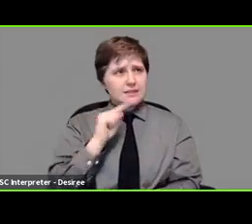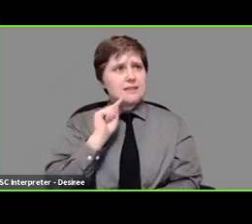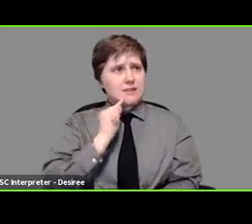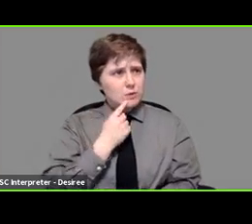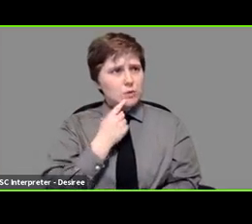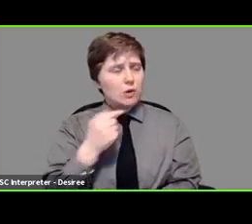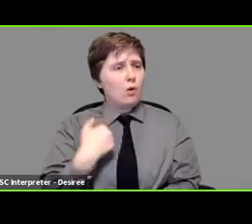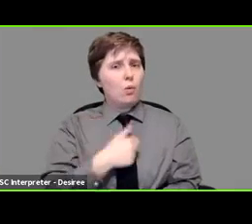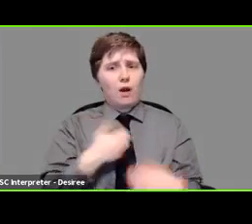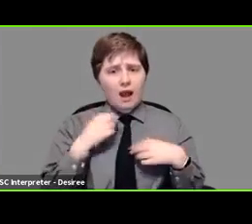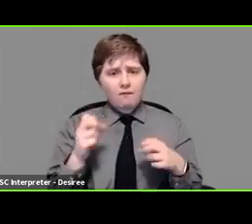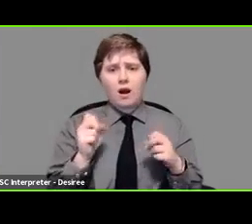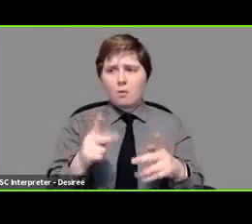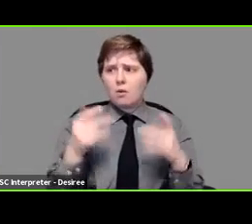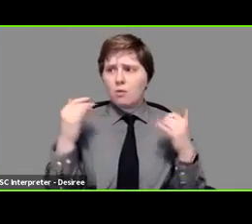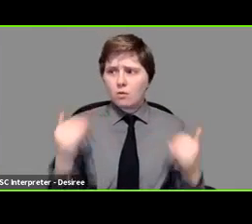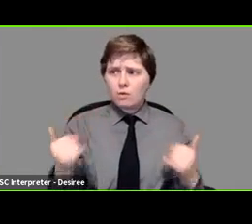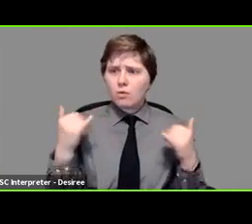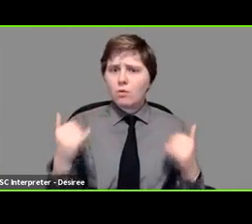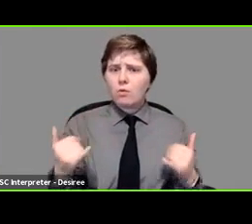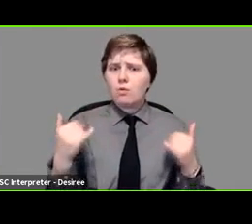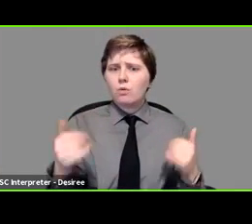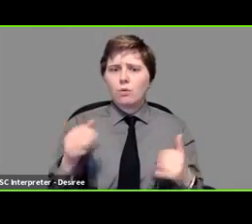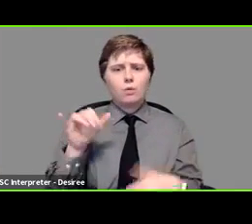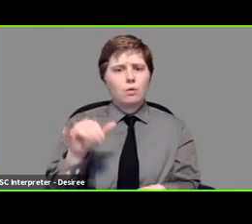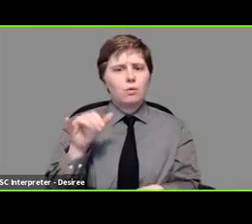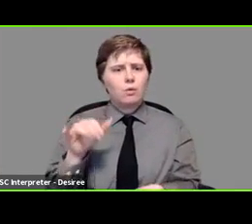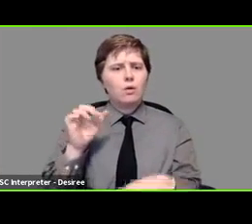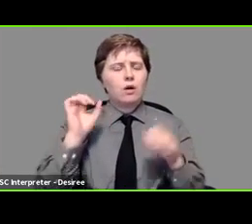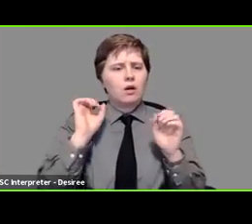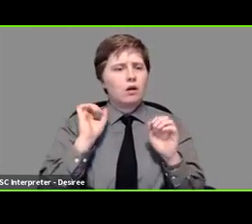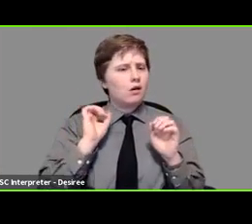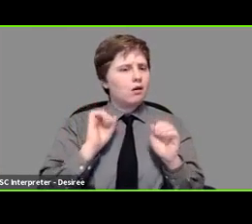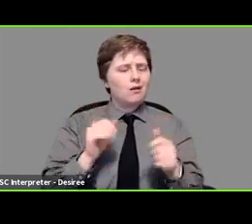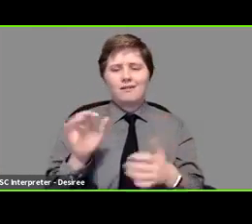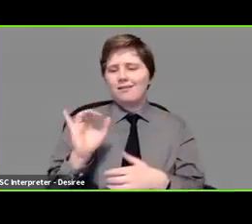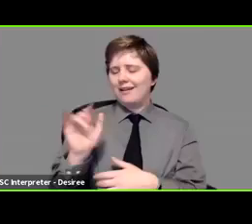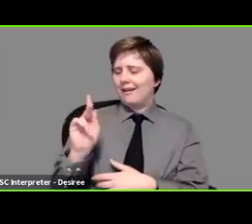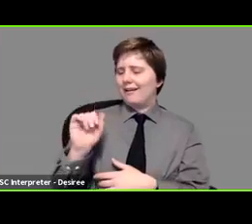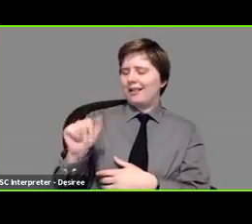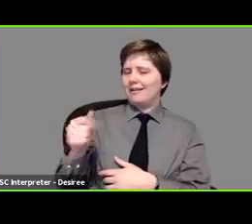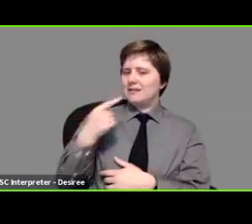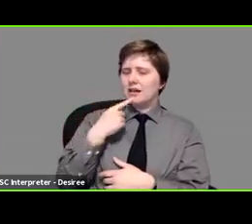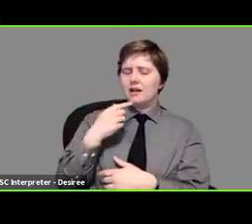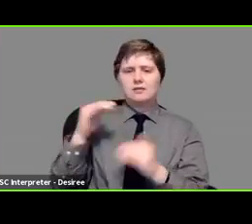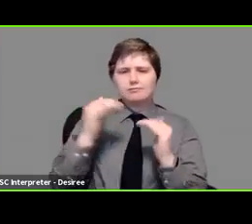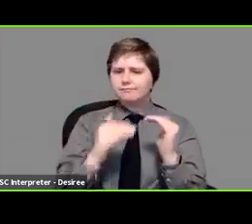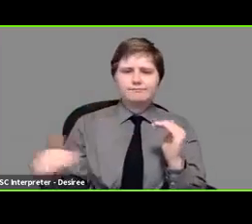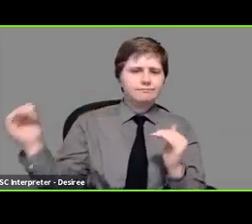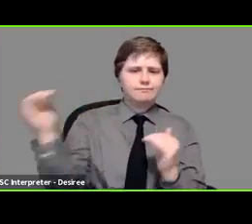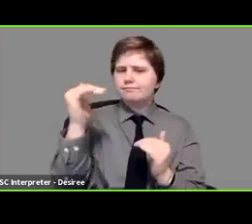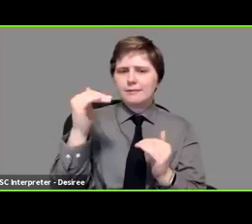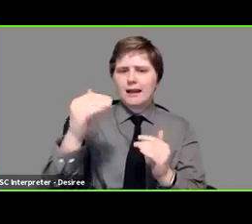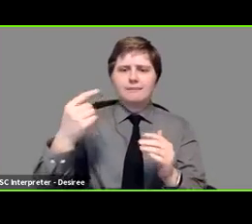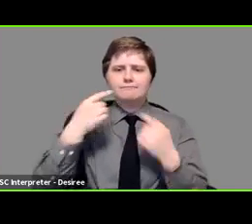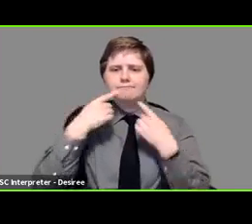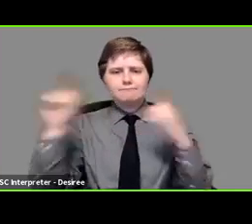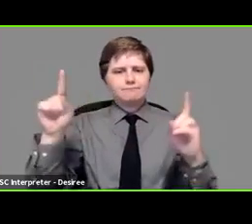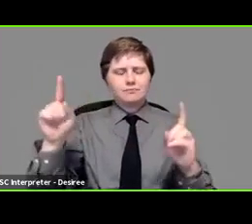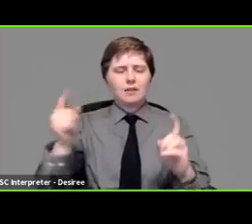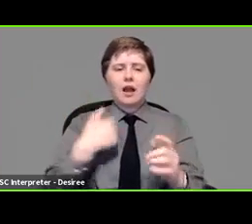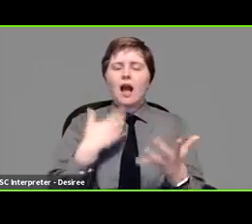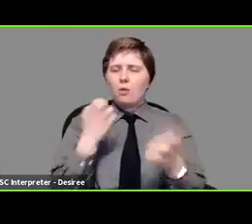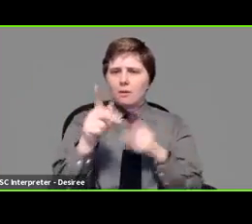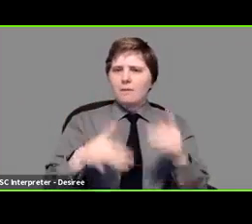have an opportunity to Kala's point, to come out way ahead. And so I think about that. I want people